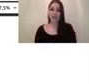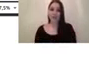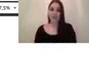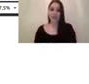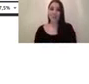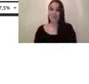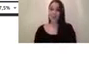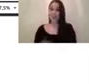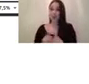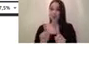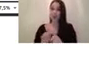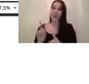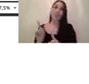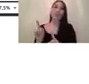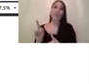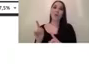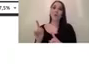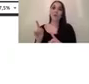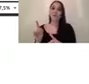Also, you don't have a high